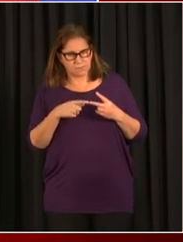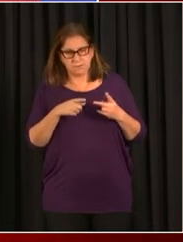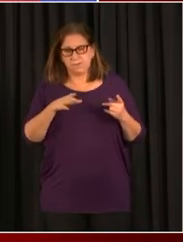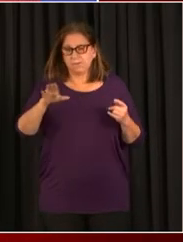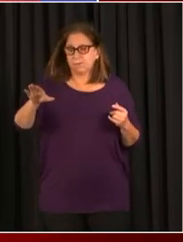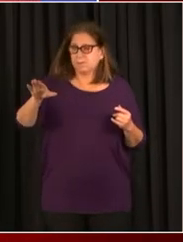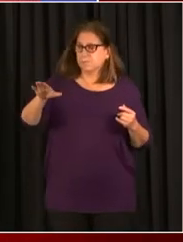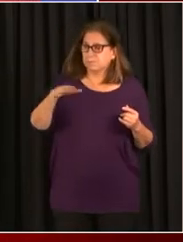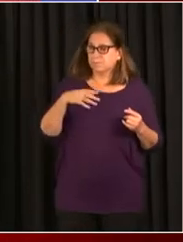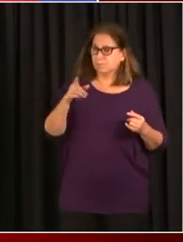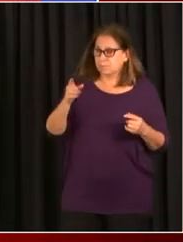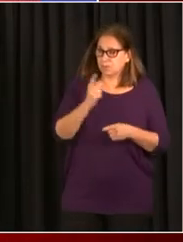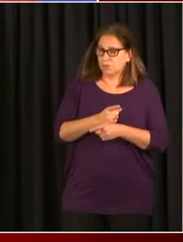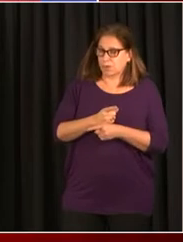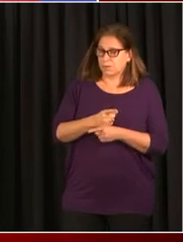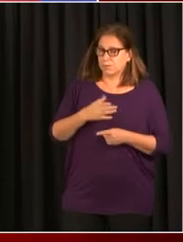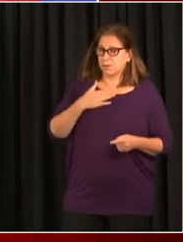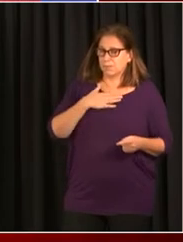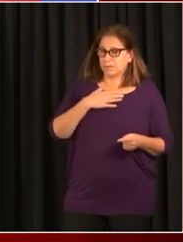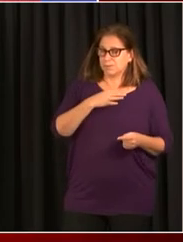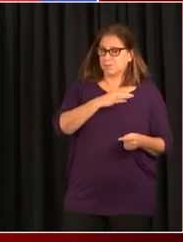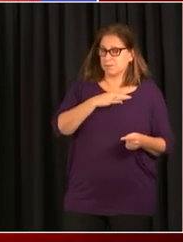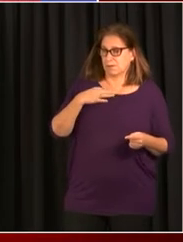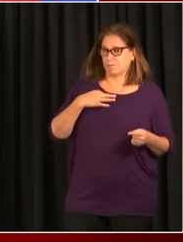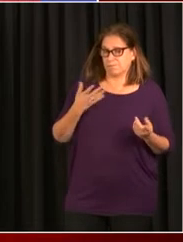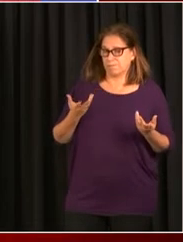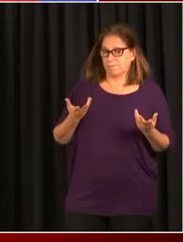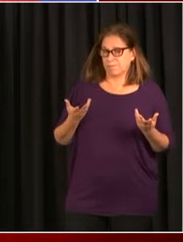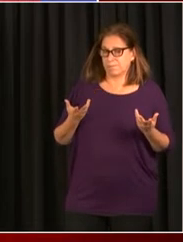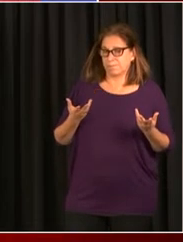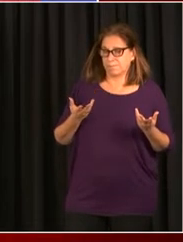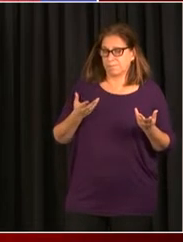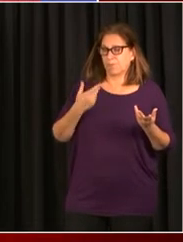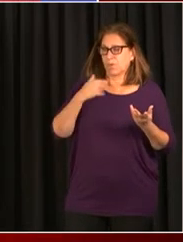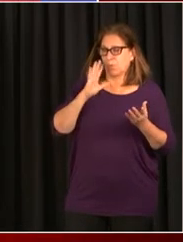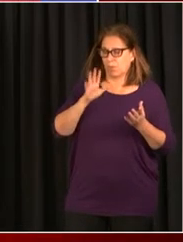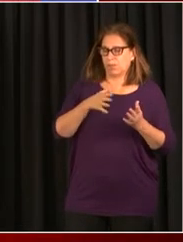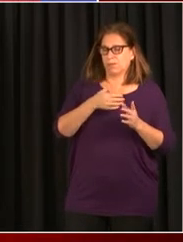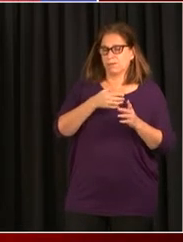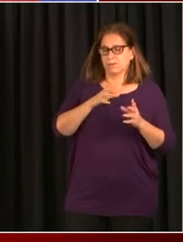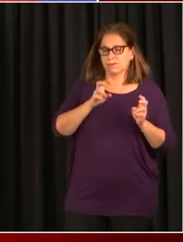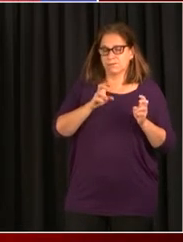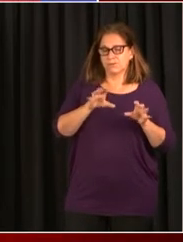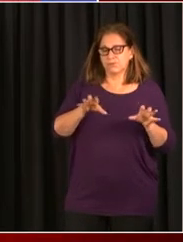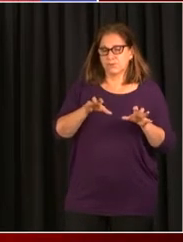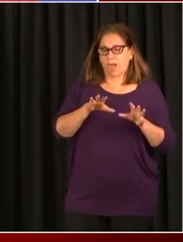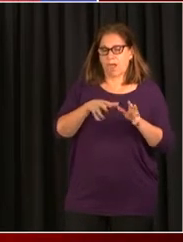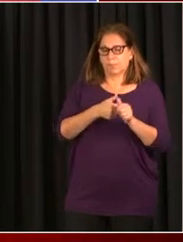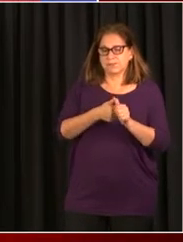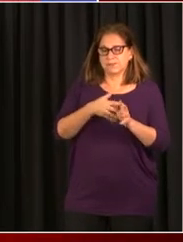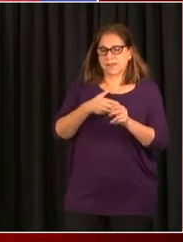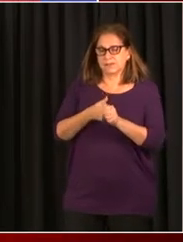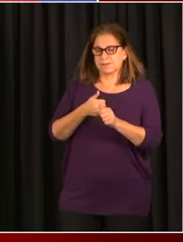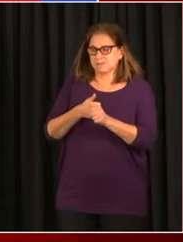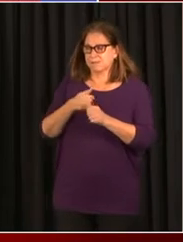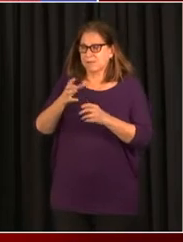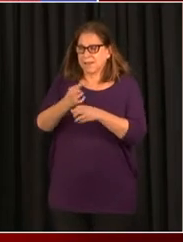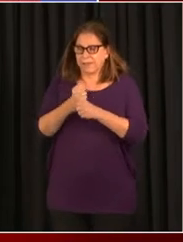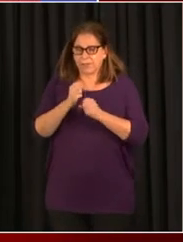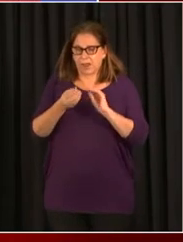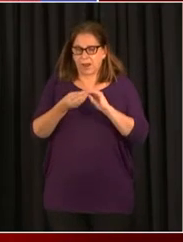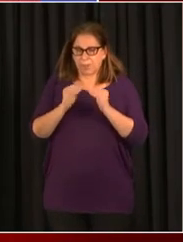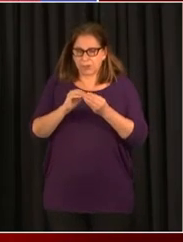I don't have it in front of me, Sam, but we will be updating it. We reported two numbers of